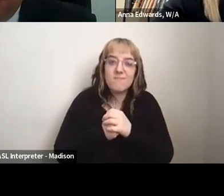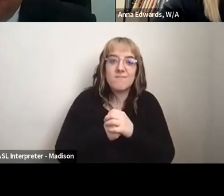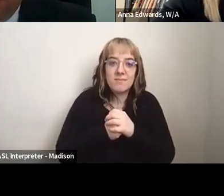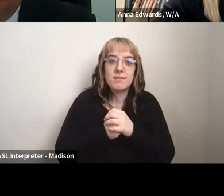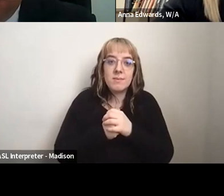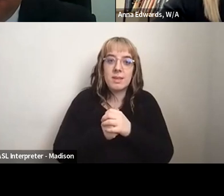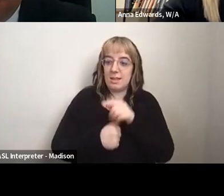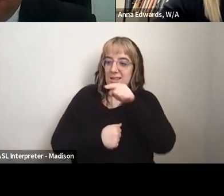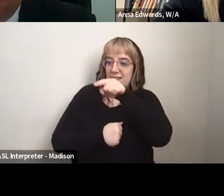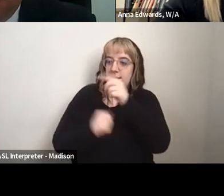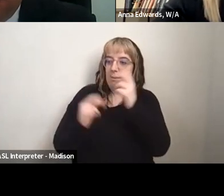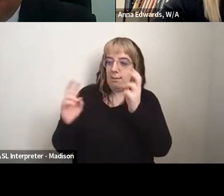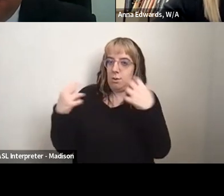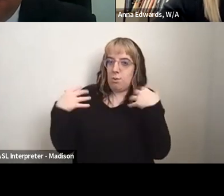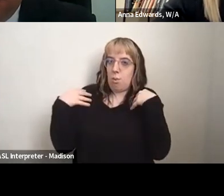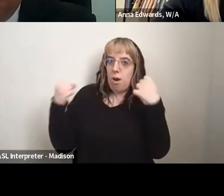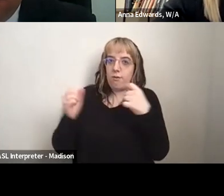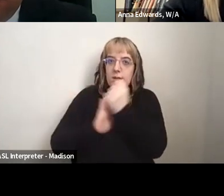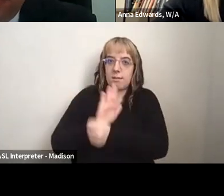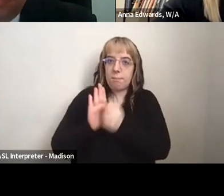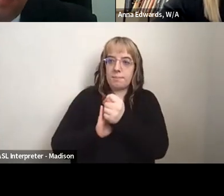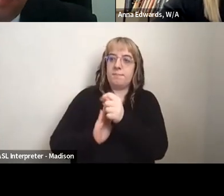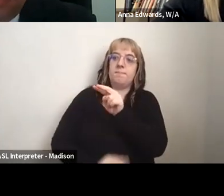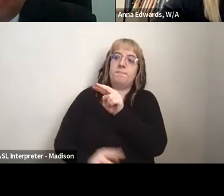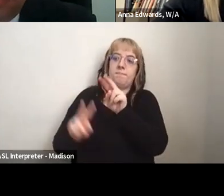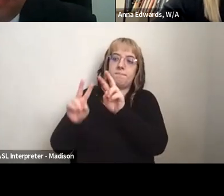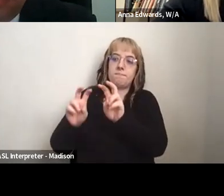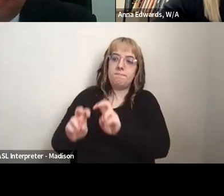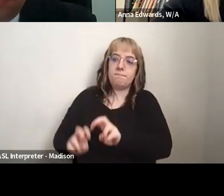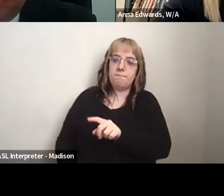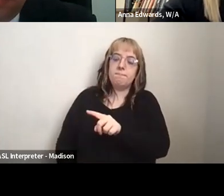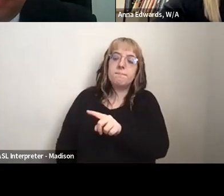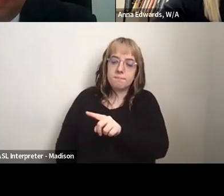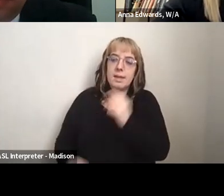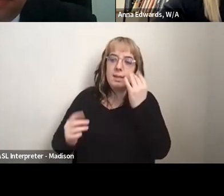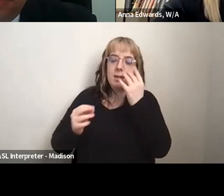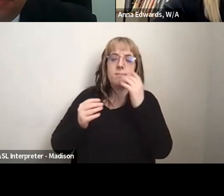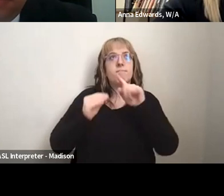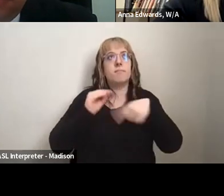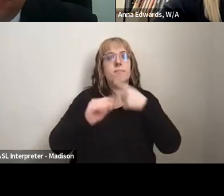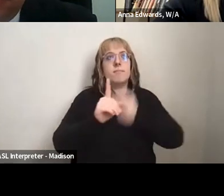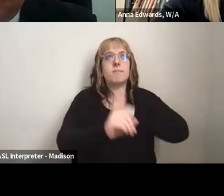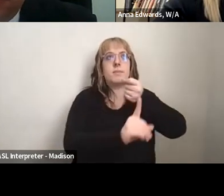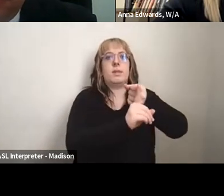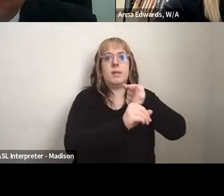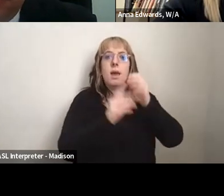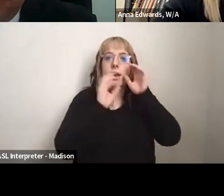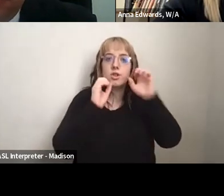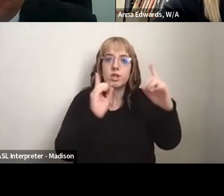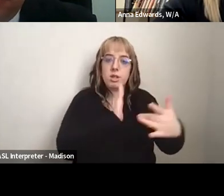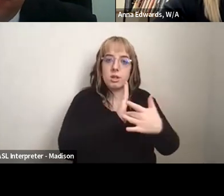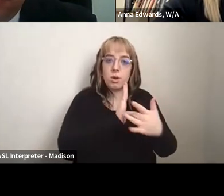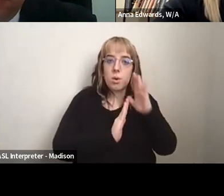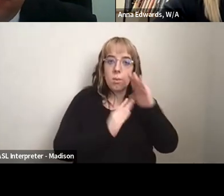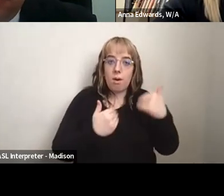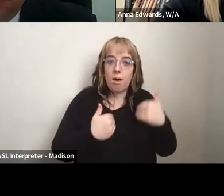this recovery times, really thinking about the impact that EdTech is going to have